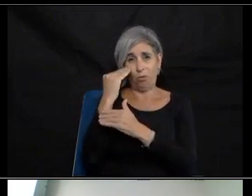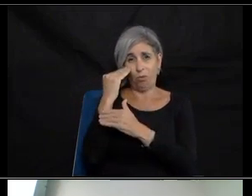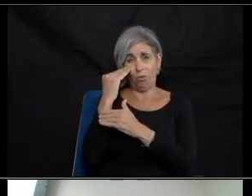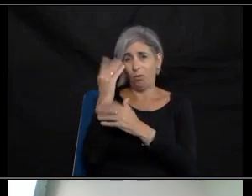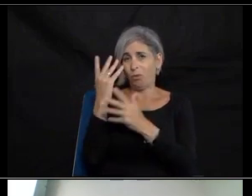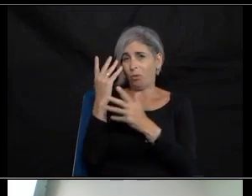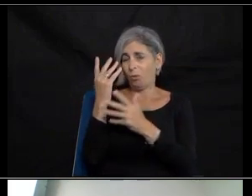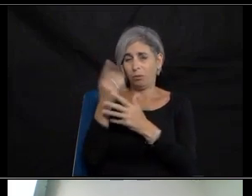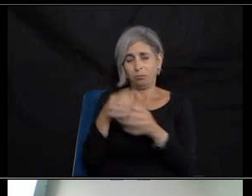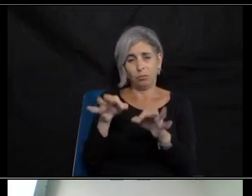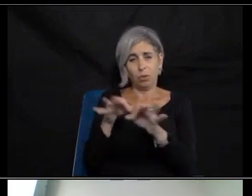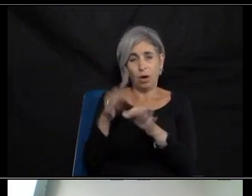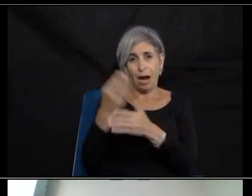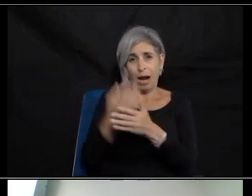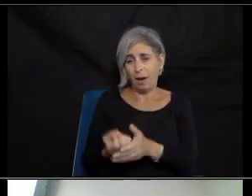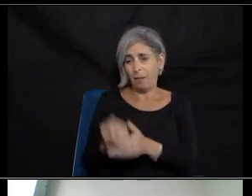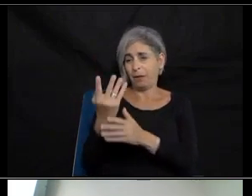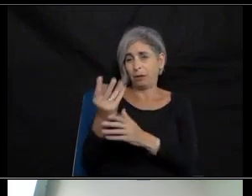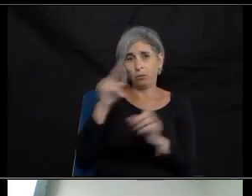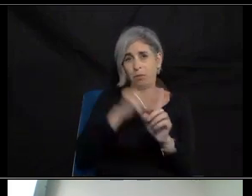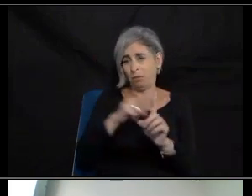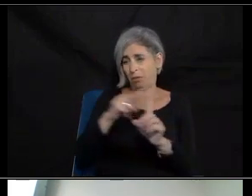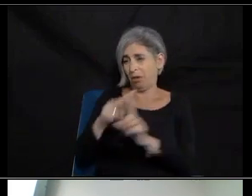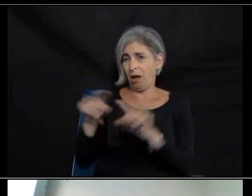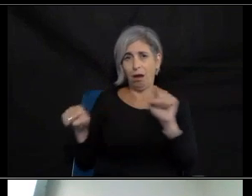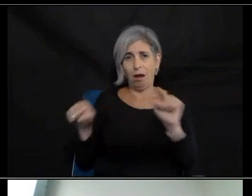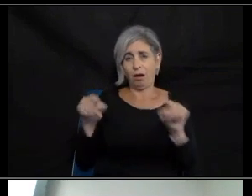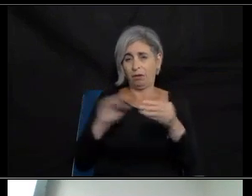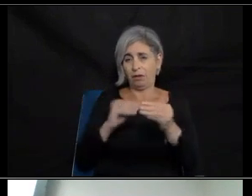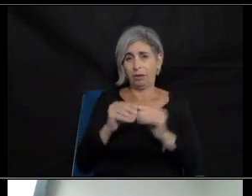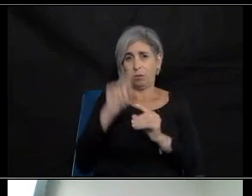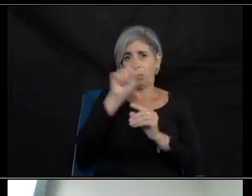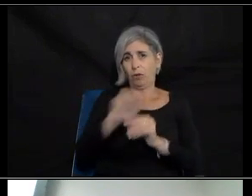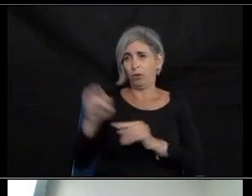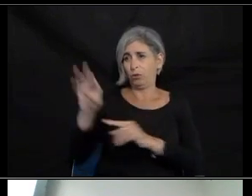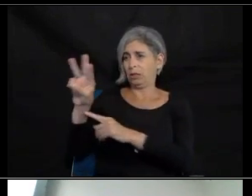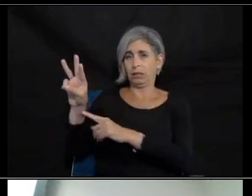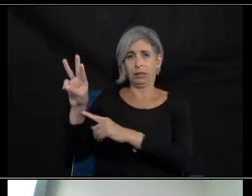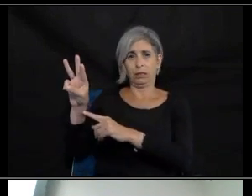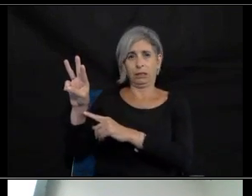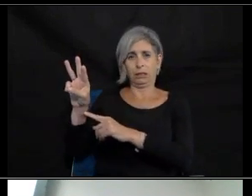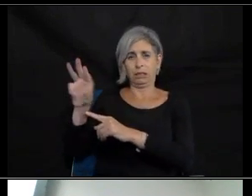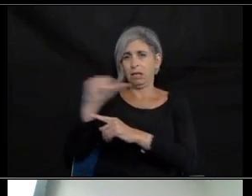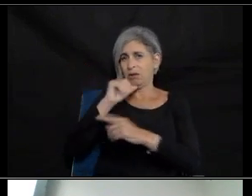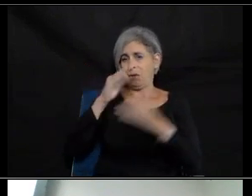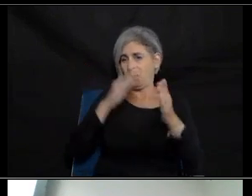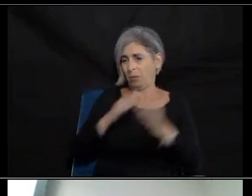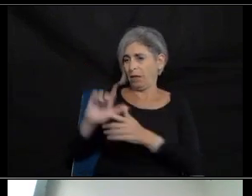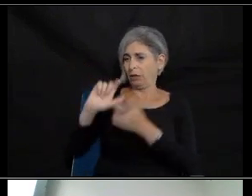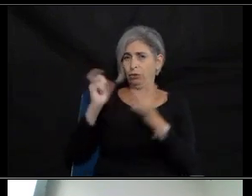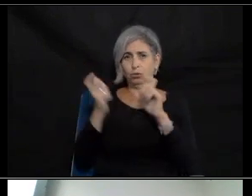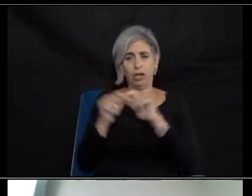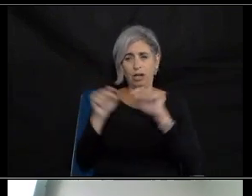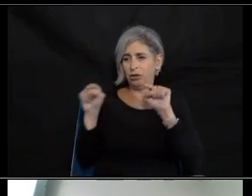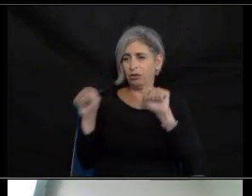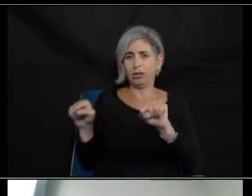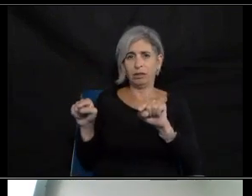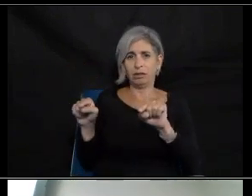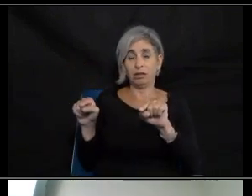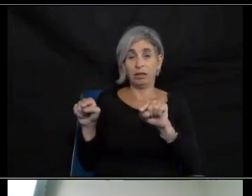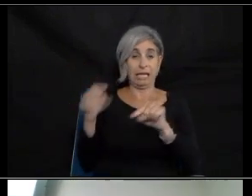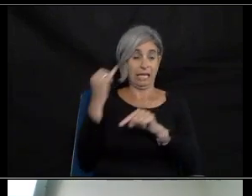increment and how much of it would apply to each one of these numbers, 1 through 6. I don't plan to change that unless this